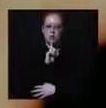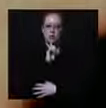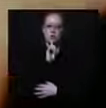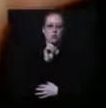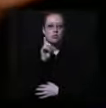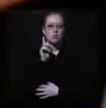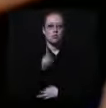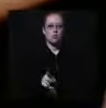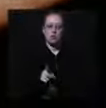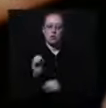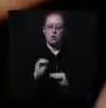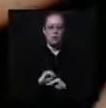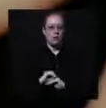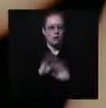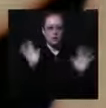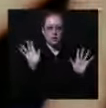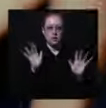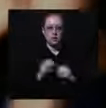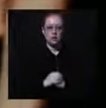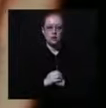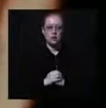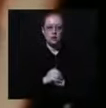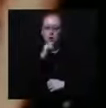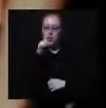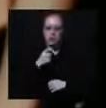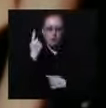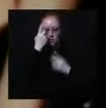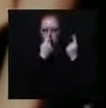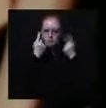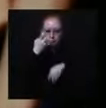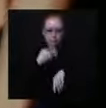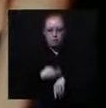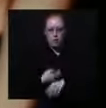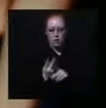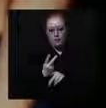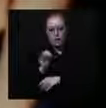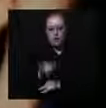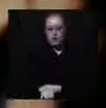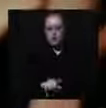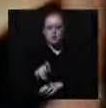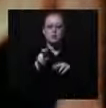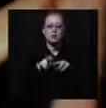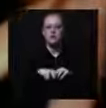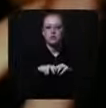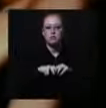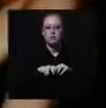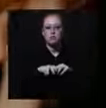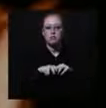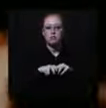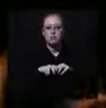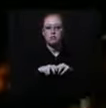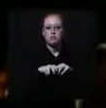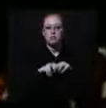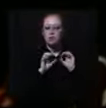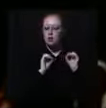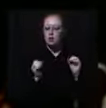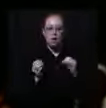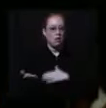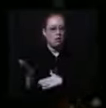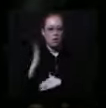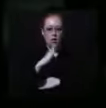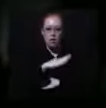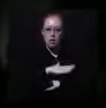very overt. You didn't have to think much to figure that part out. They were just sitting there. Just nothing to do all